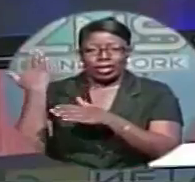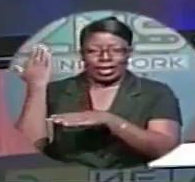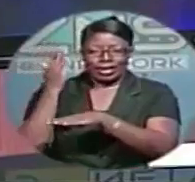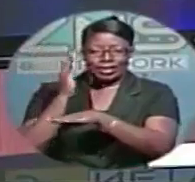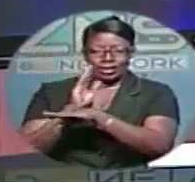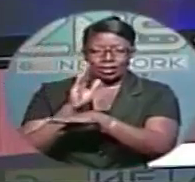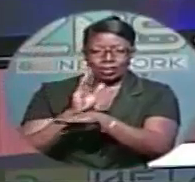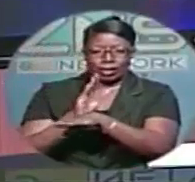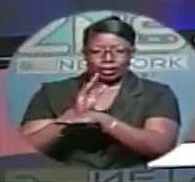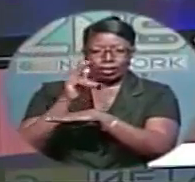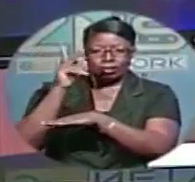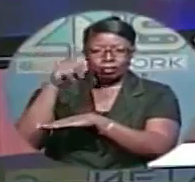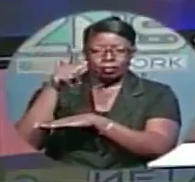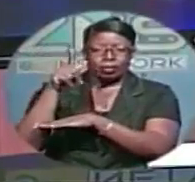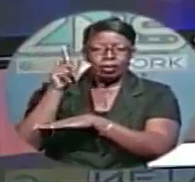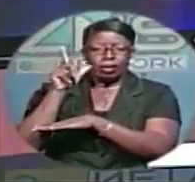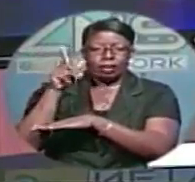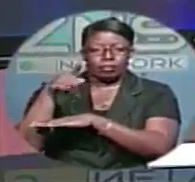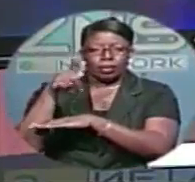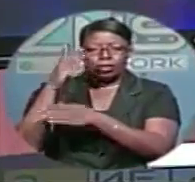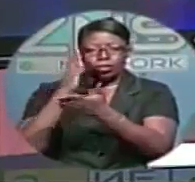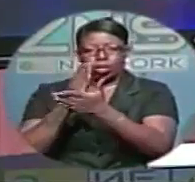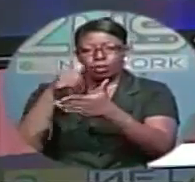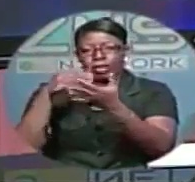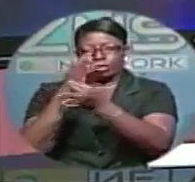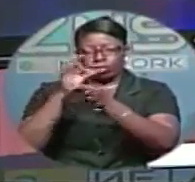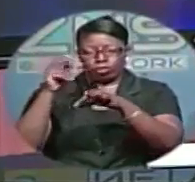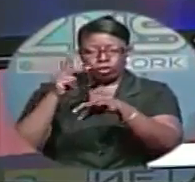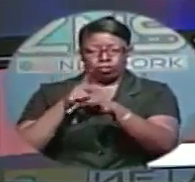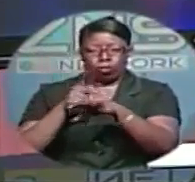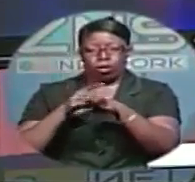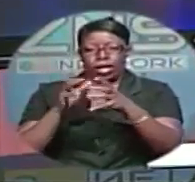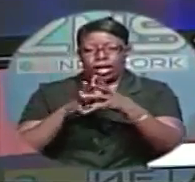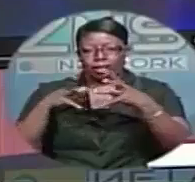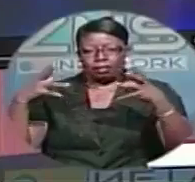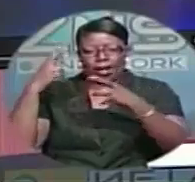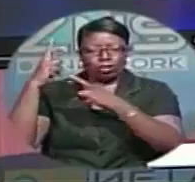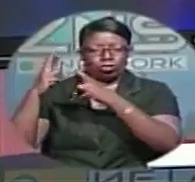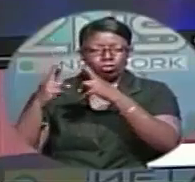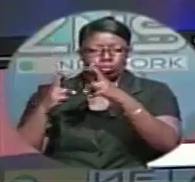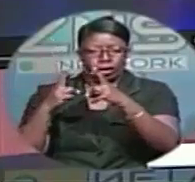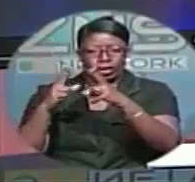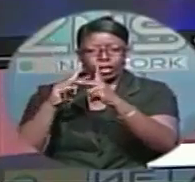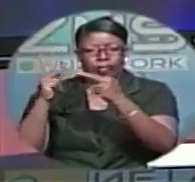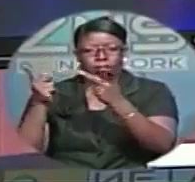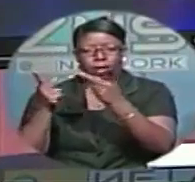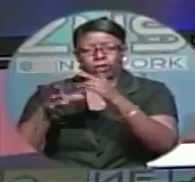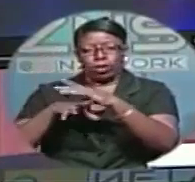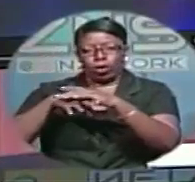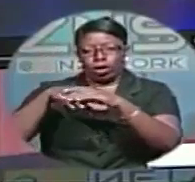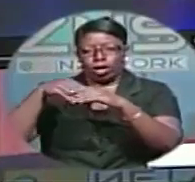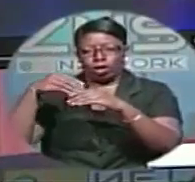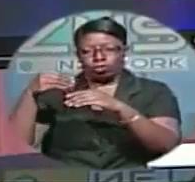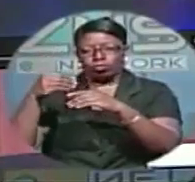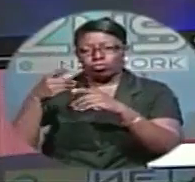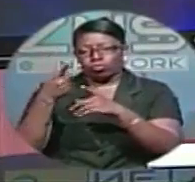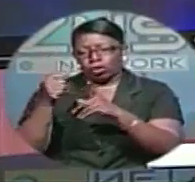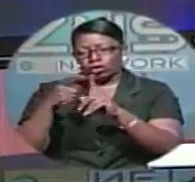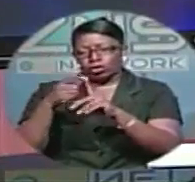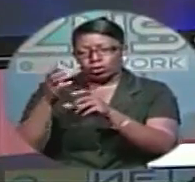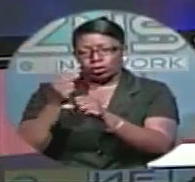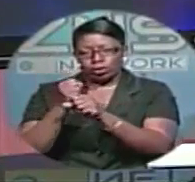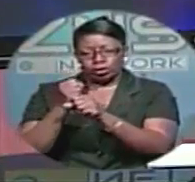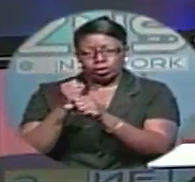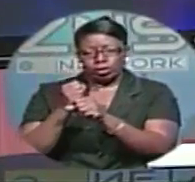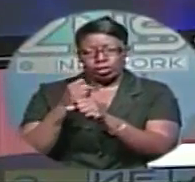night, the hierarchy of the PLP made a stop in Freeport for a mass rally. As Shashina Roll tells us, the party went all out to convince voters that the PLP